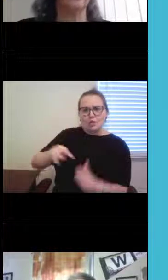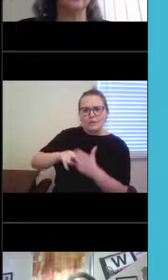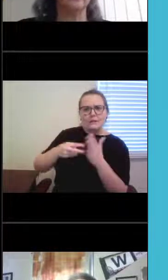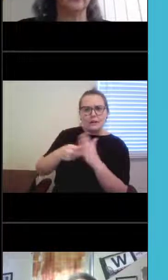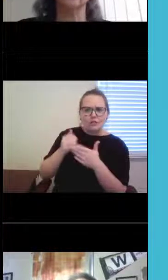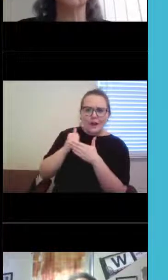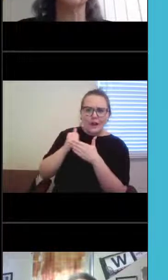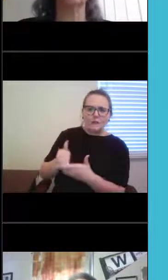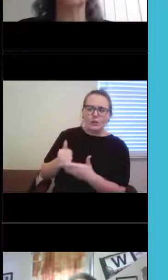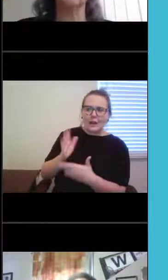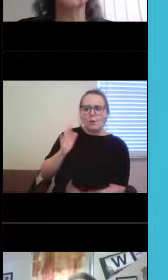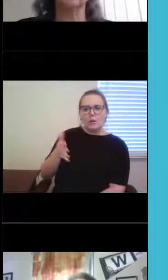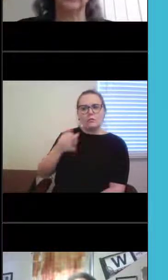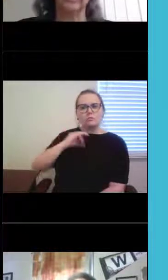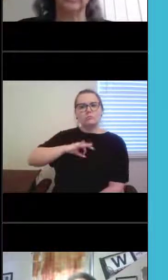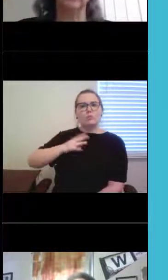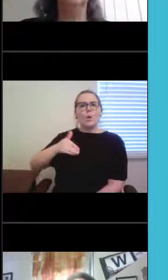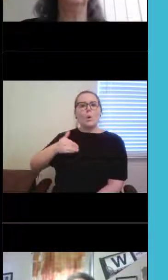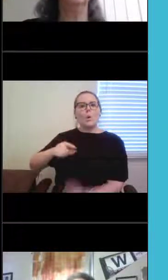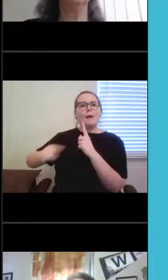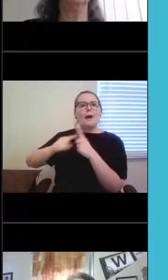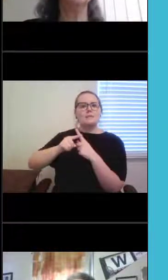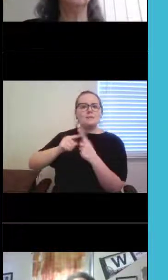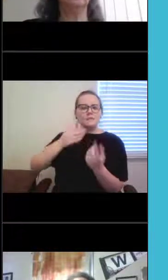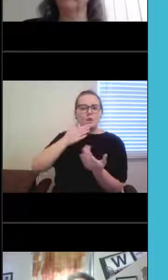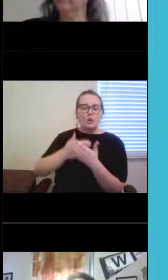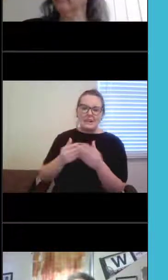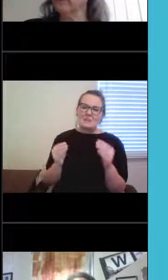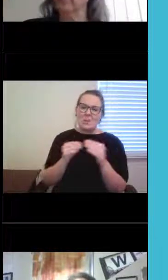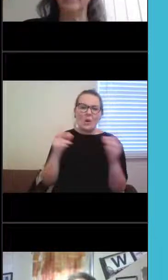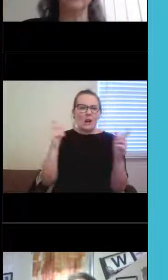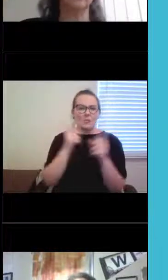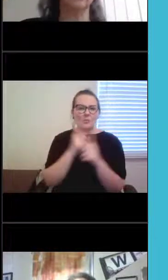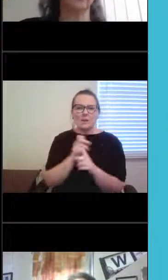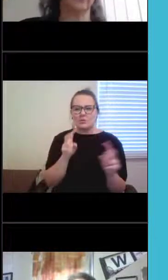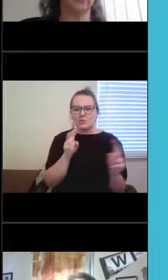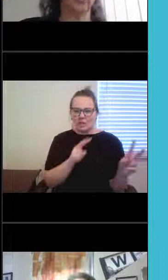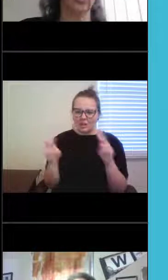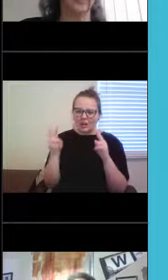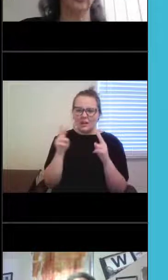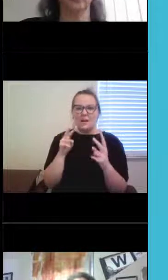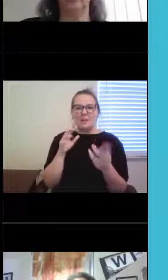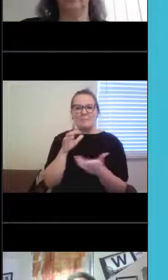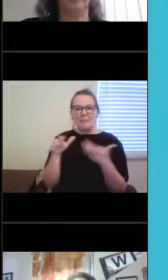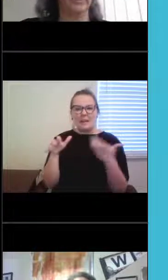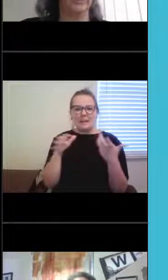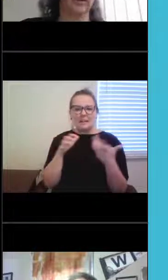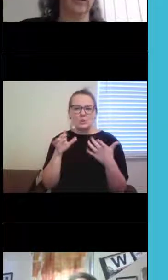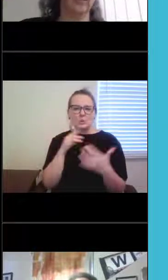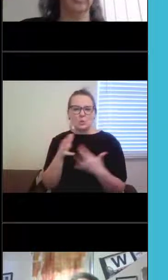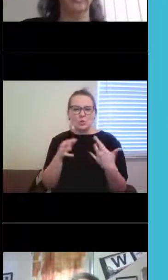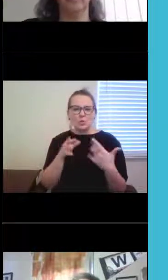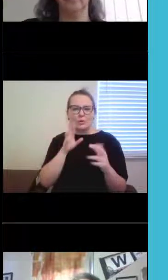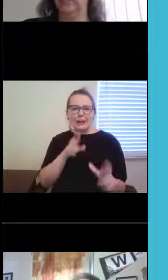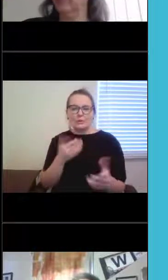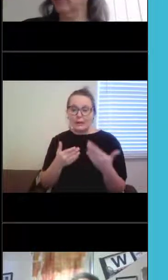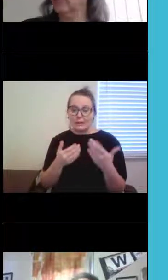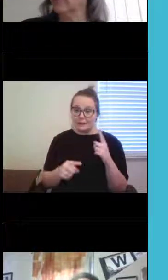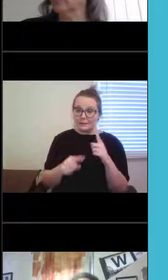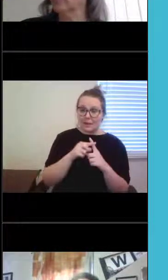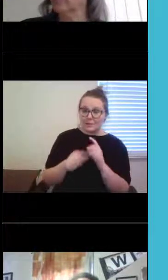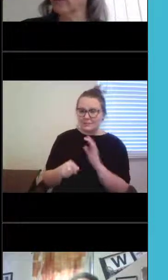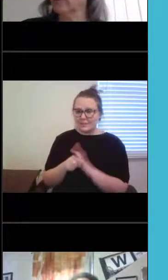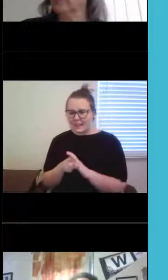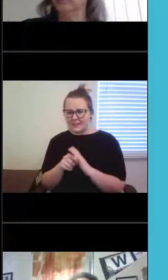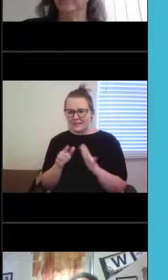and take it positively. So it's more complicated. And we do look at things like mixed sort of social reactions where you might be getting something positive and negative even